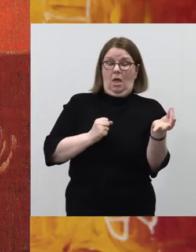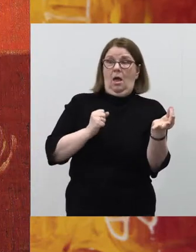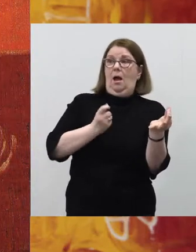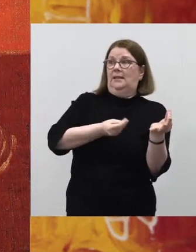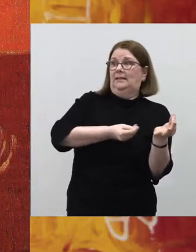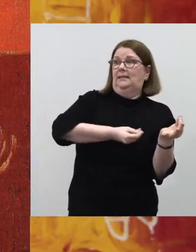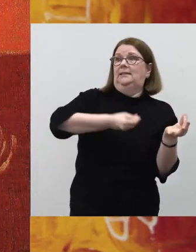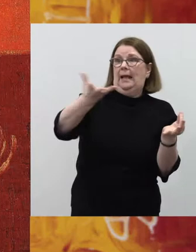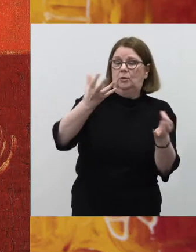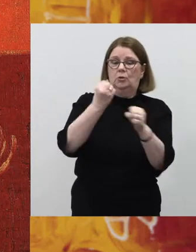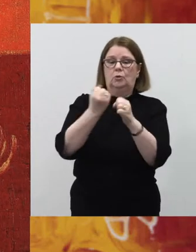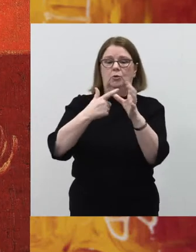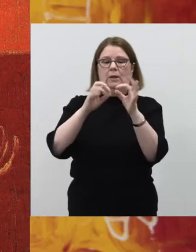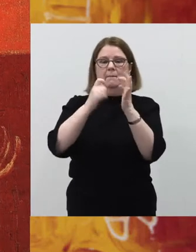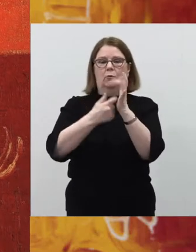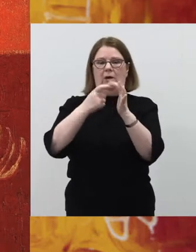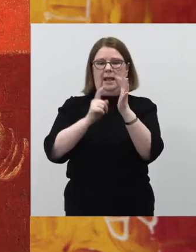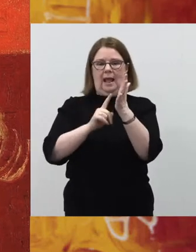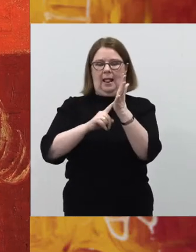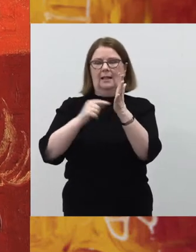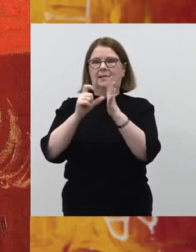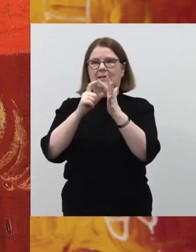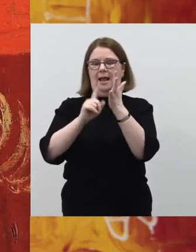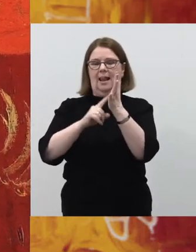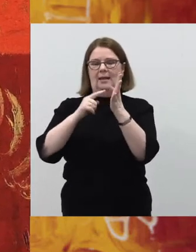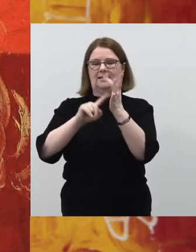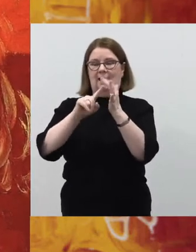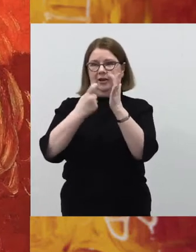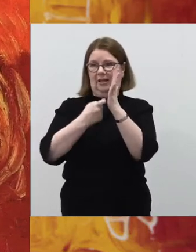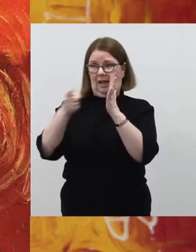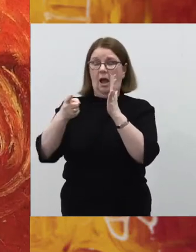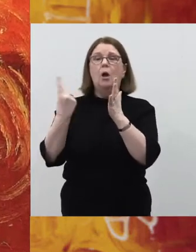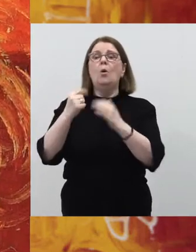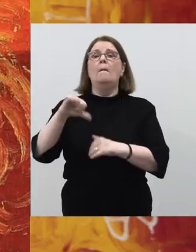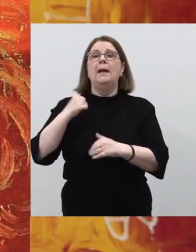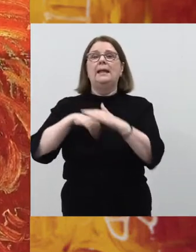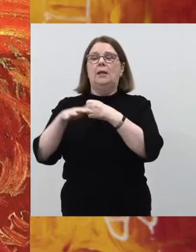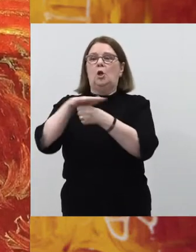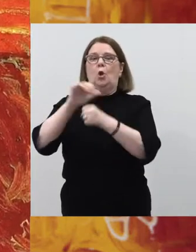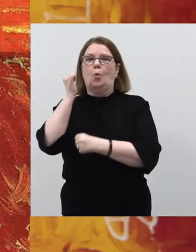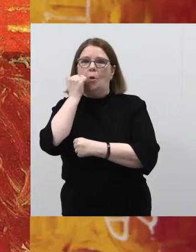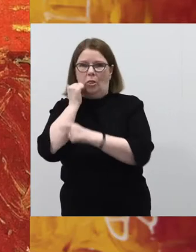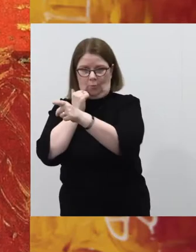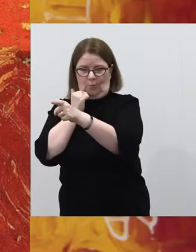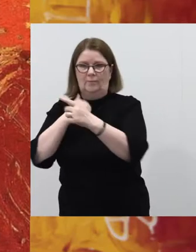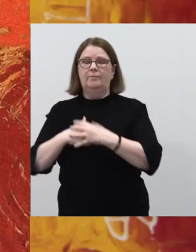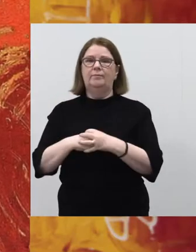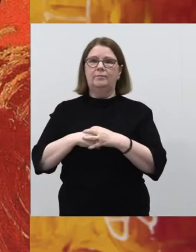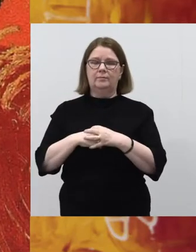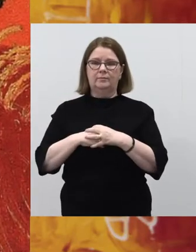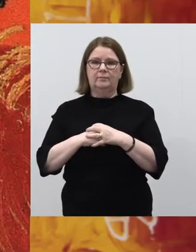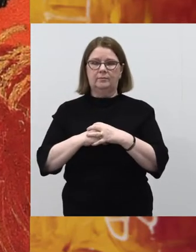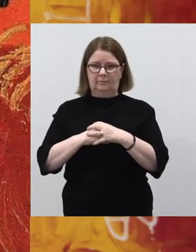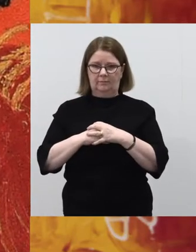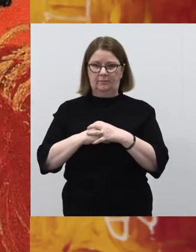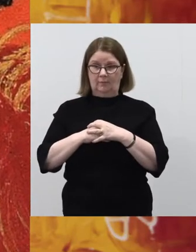Bandaged Ear and Pipe, both painted in 1889, has helped cement the now legendary incident as a prime